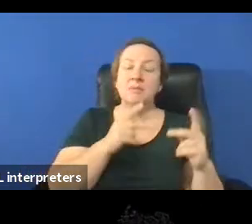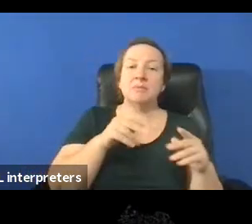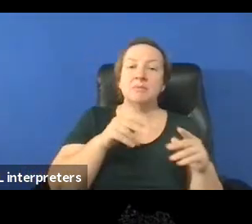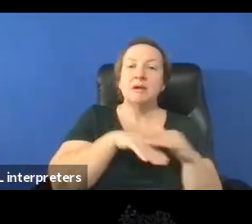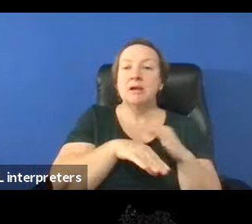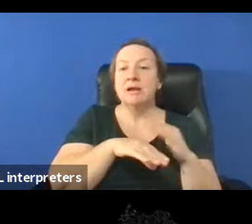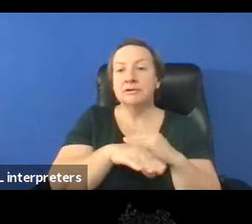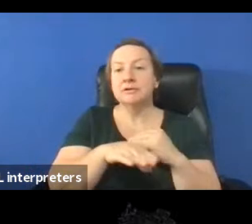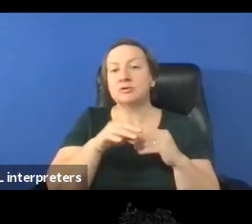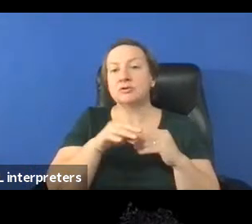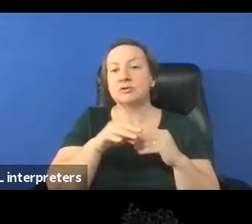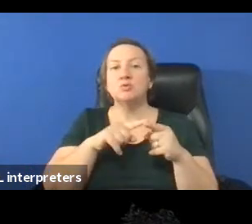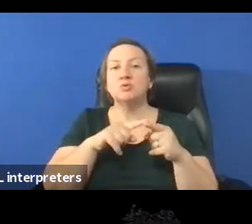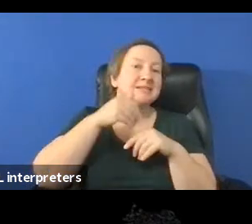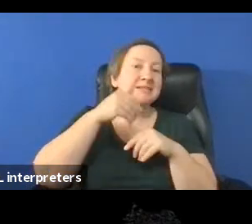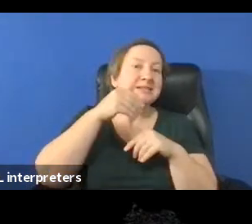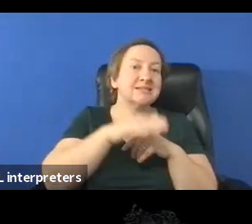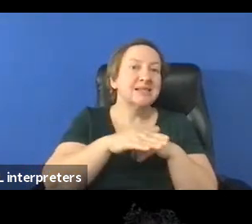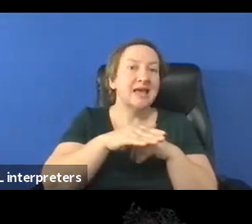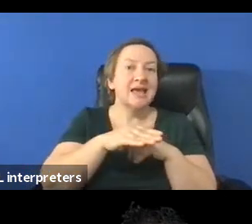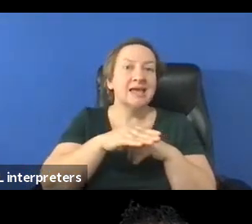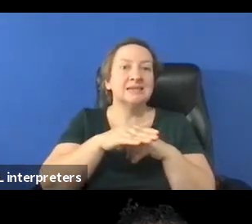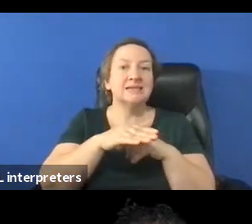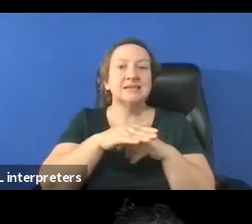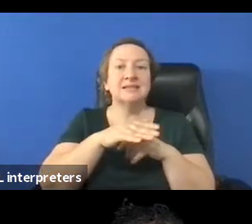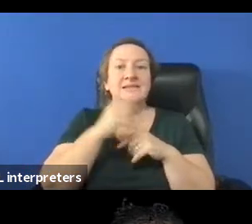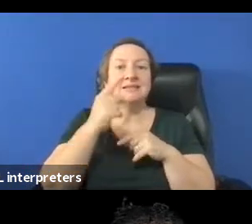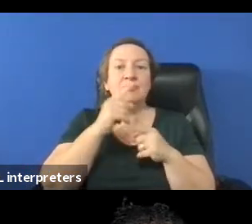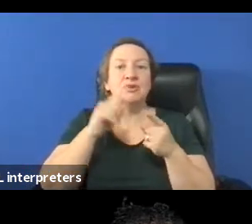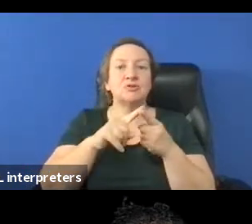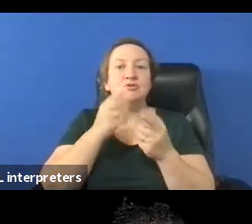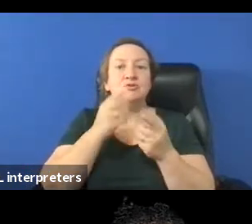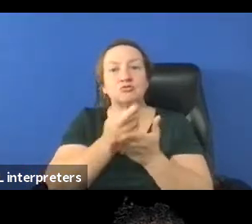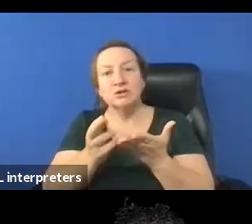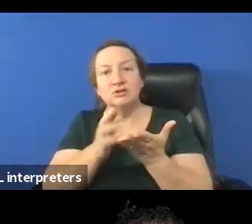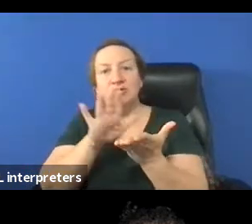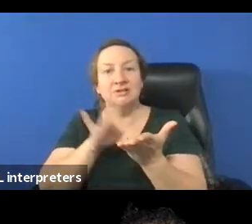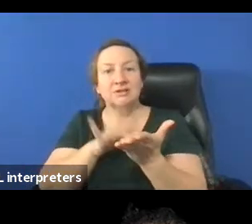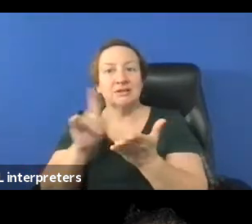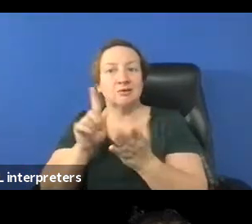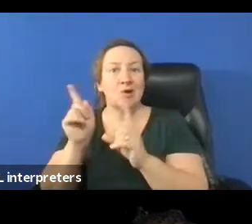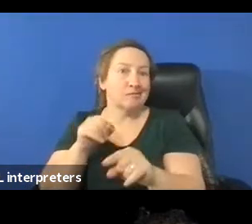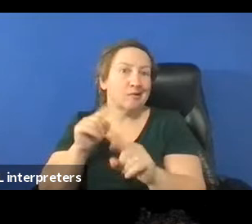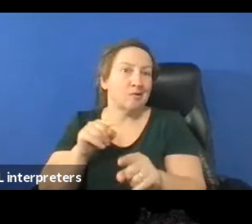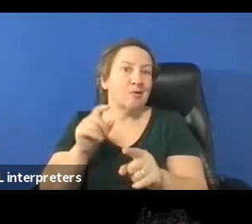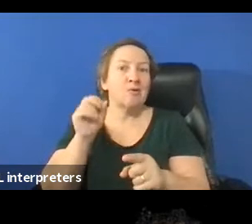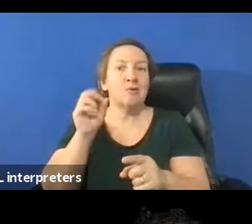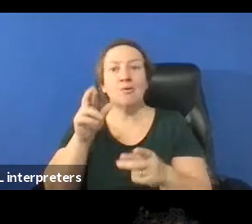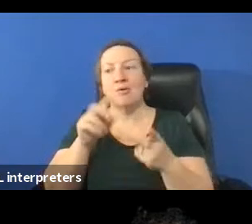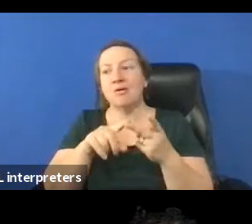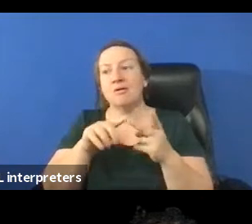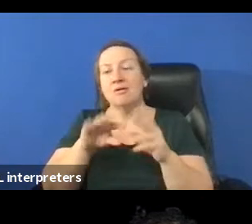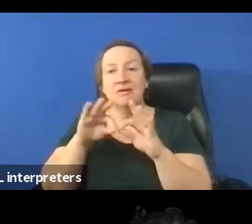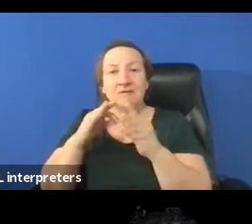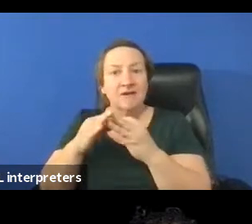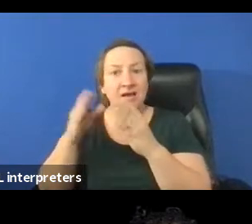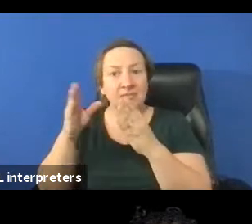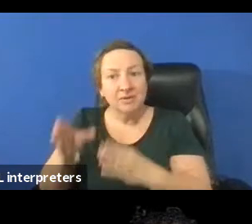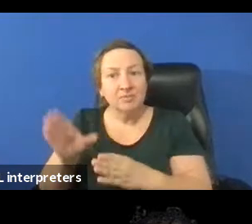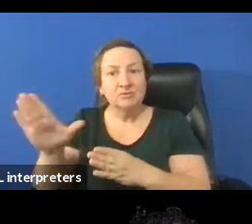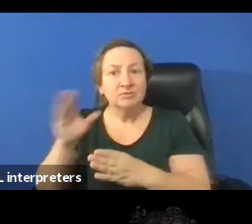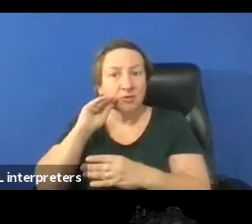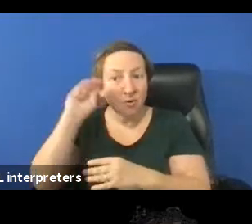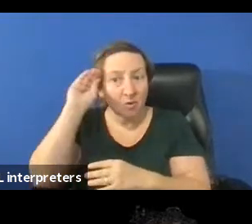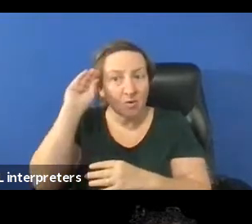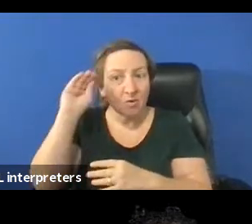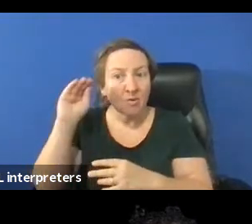whatever they bought online to a resource center that they frequent, or maybe a family member's home